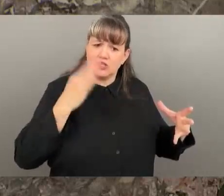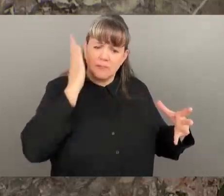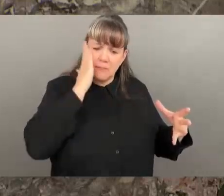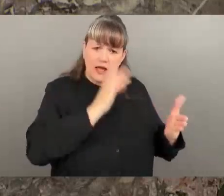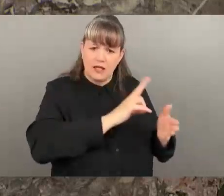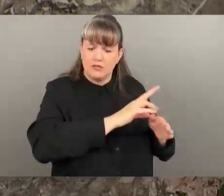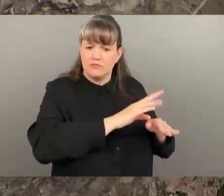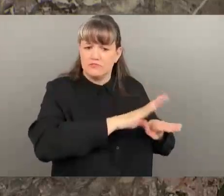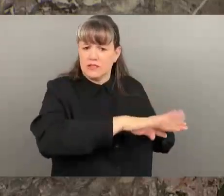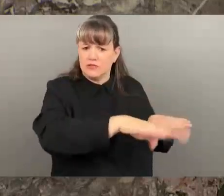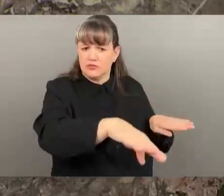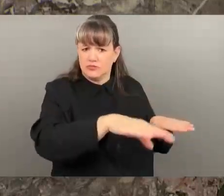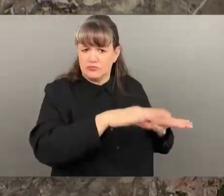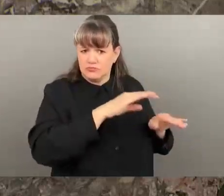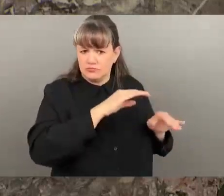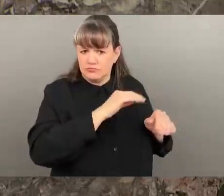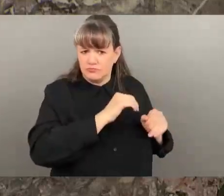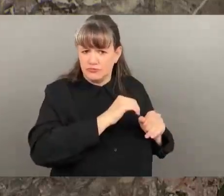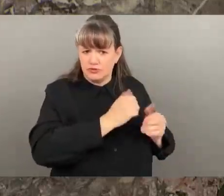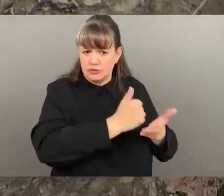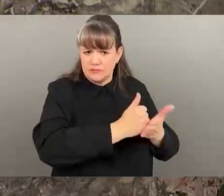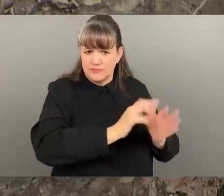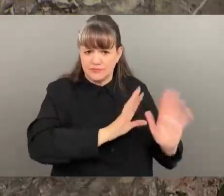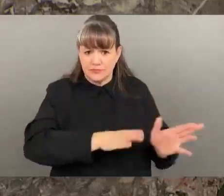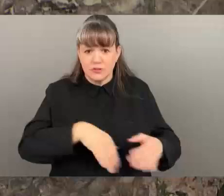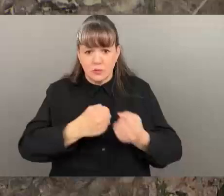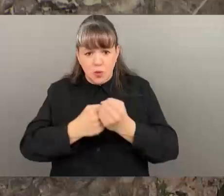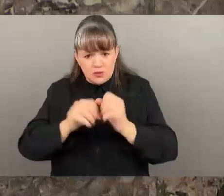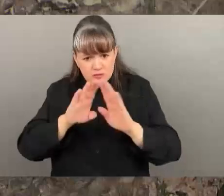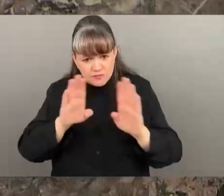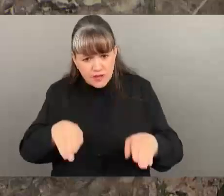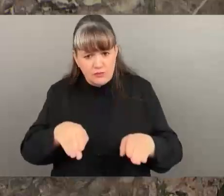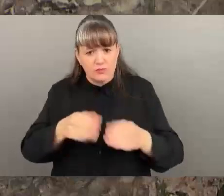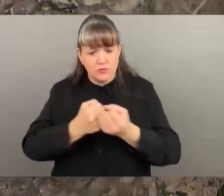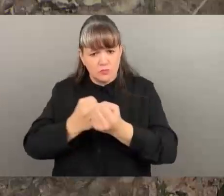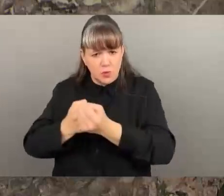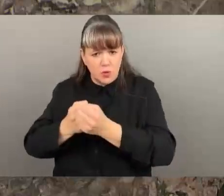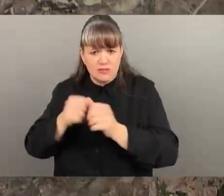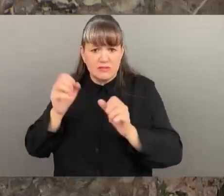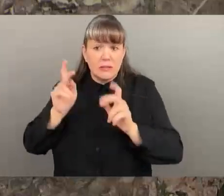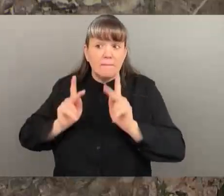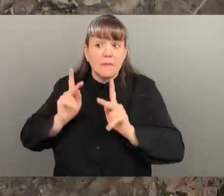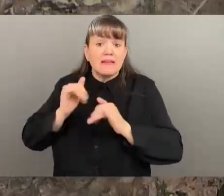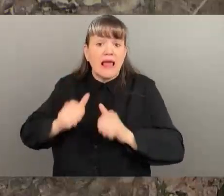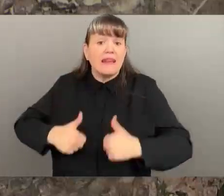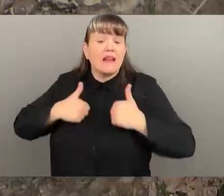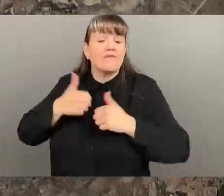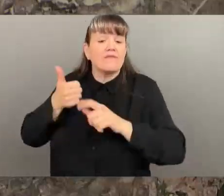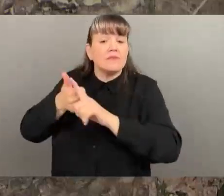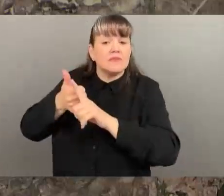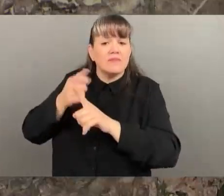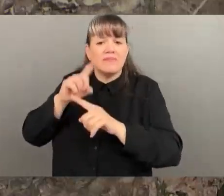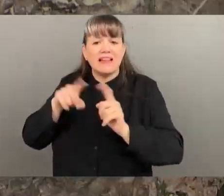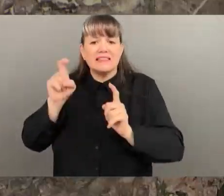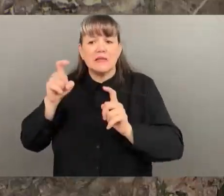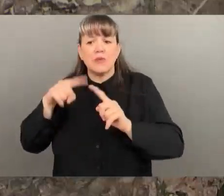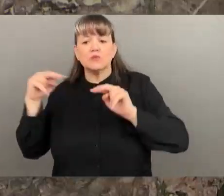required. Being able to support people who are able to live at home but need that support. With Mr.